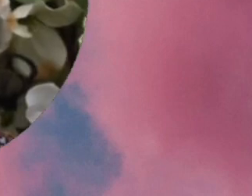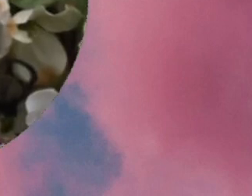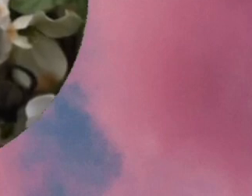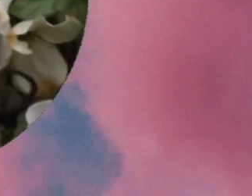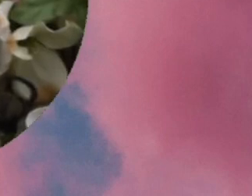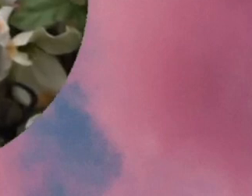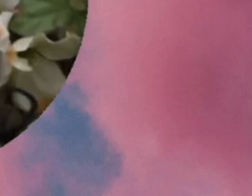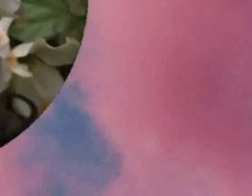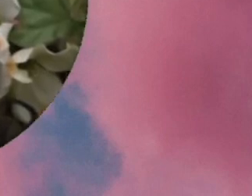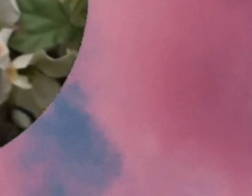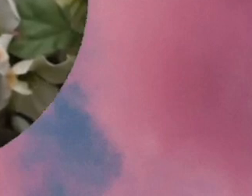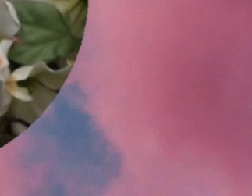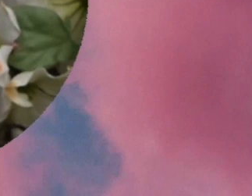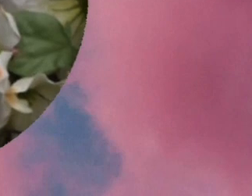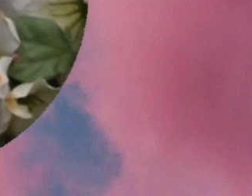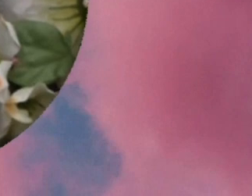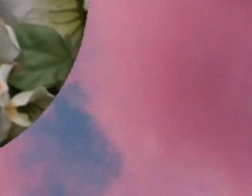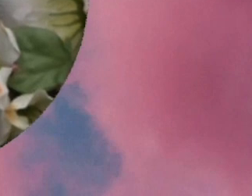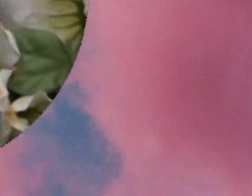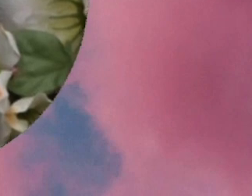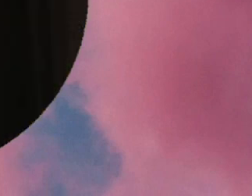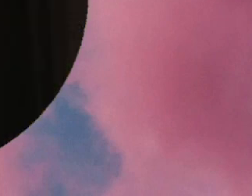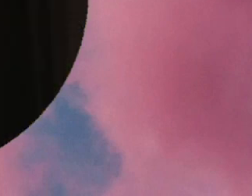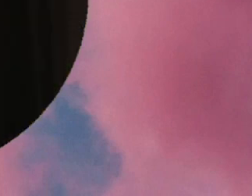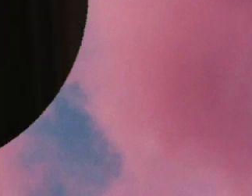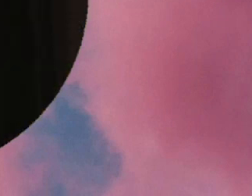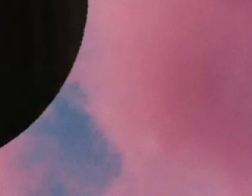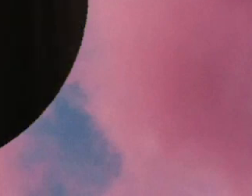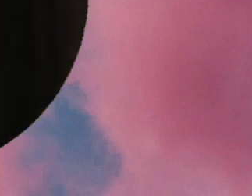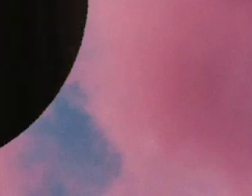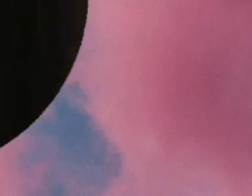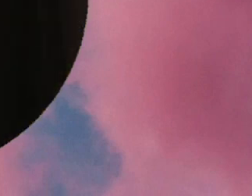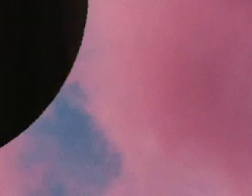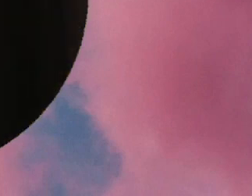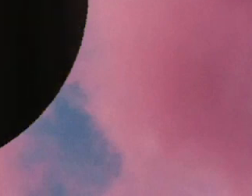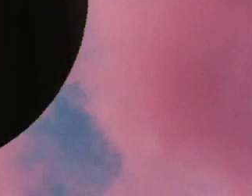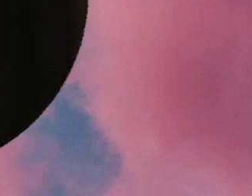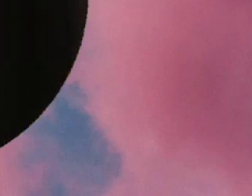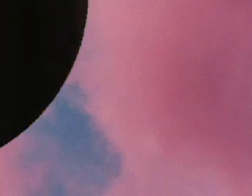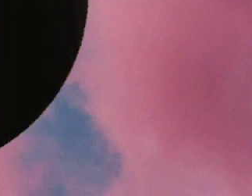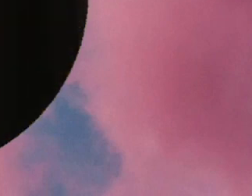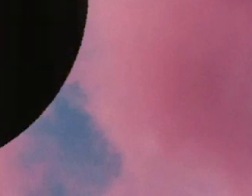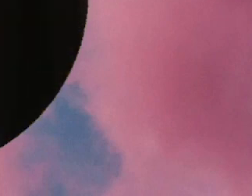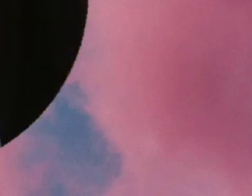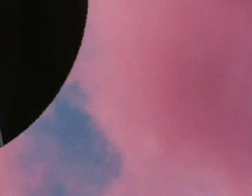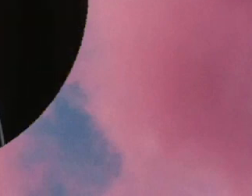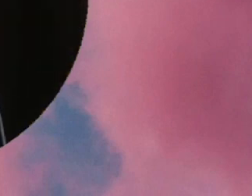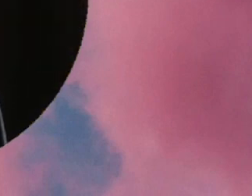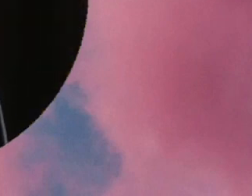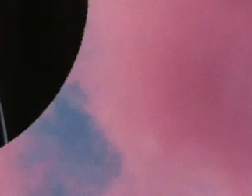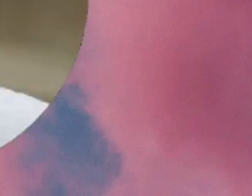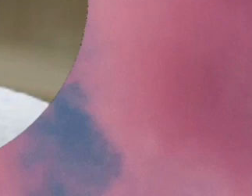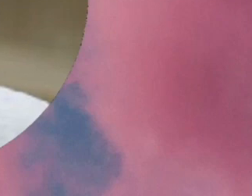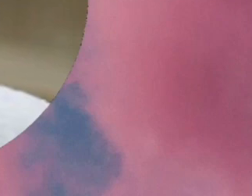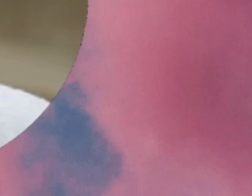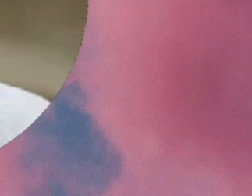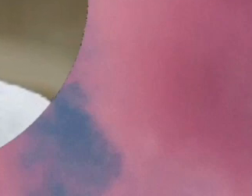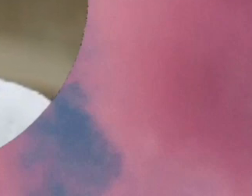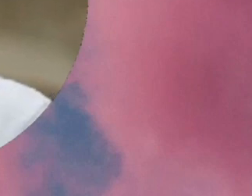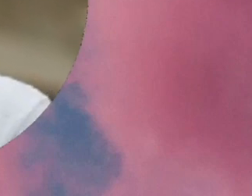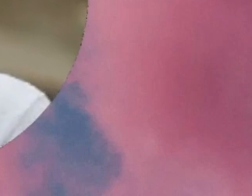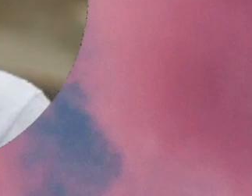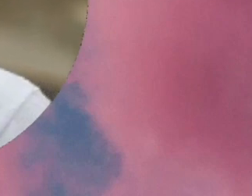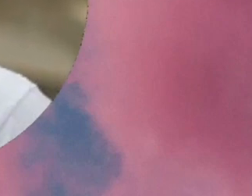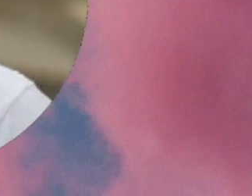Said I've had many rebels try to edit my laws. Just know that everyone and everything eventually falls. I prefer to be invisible